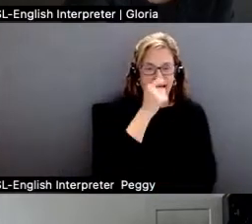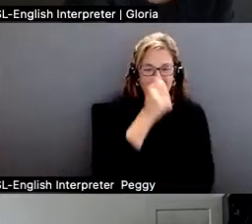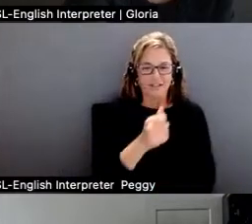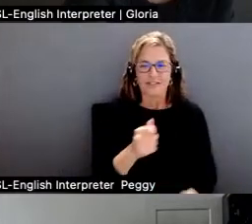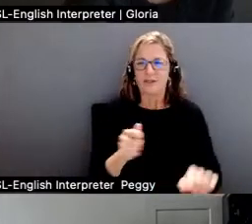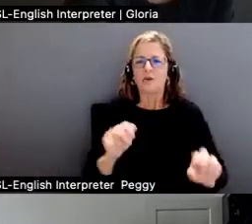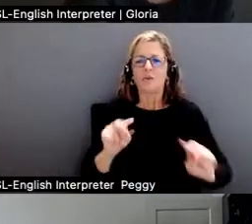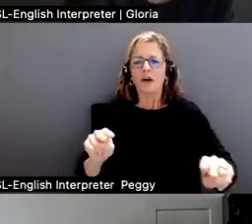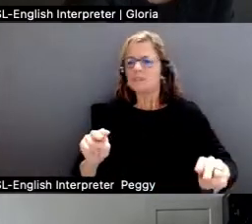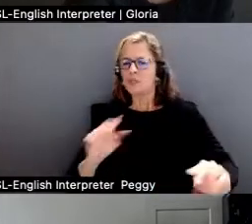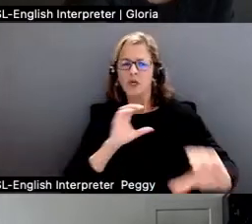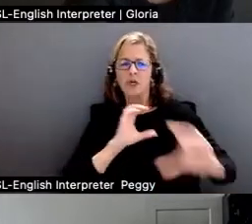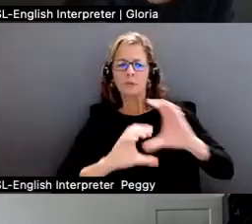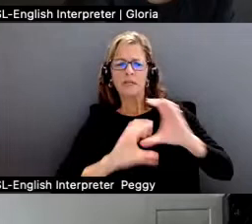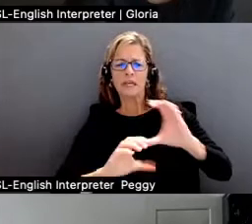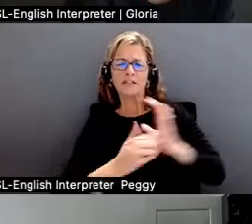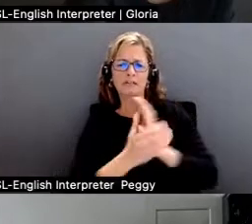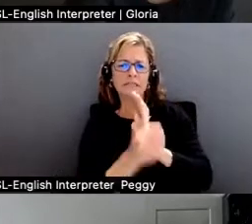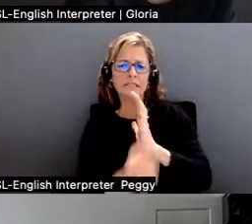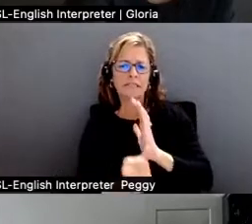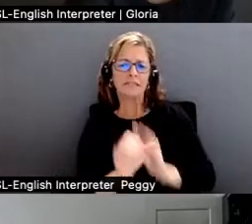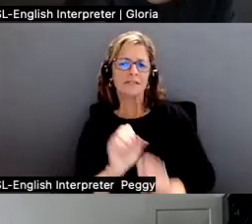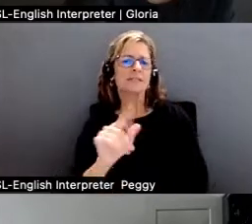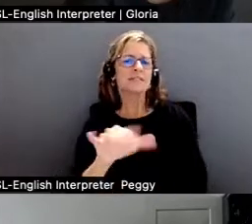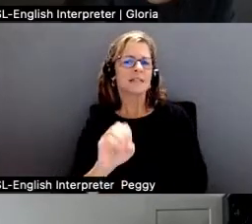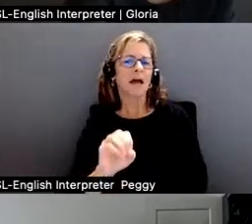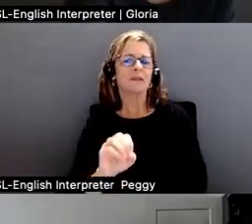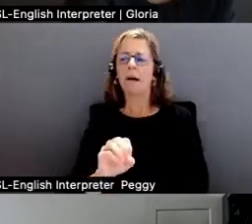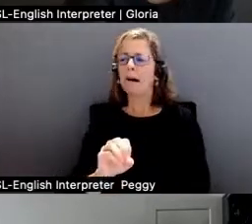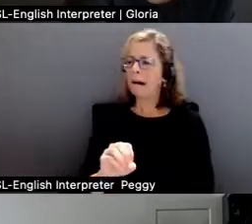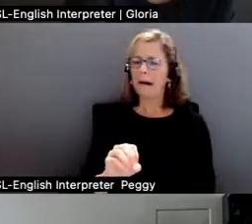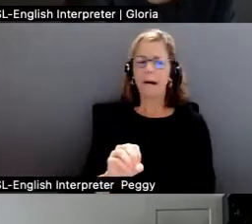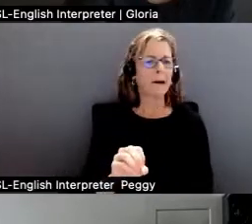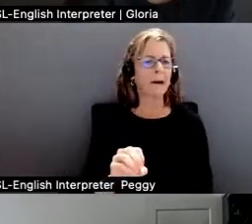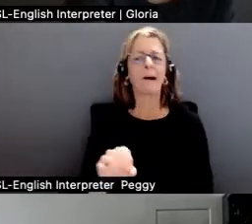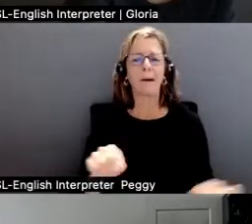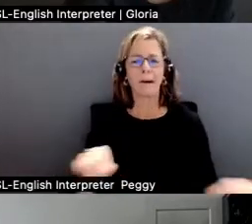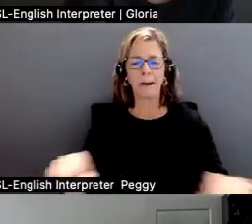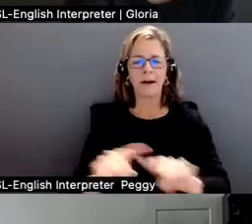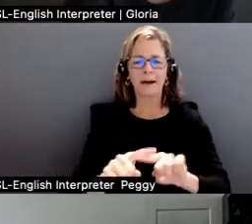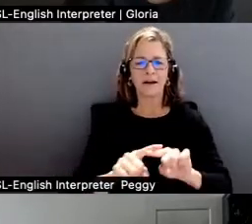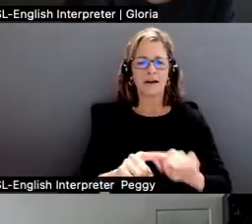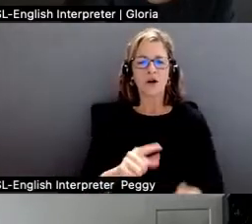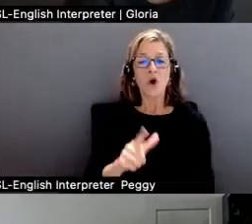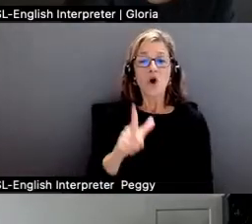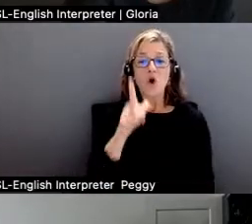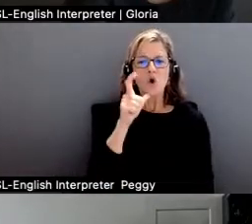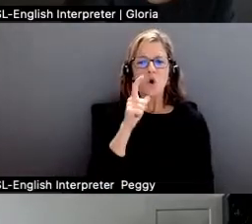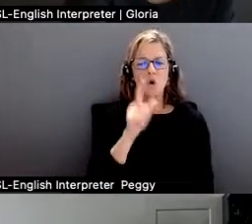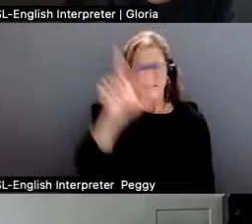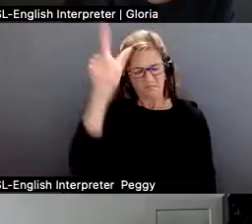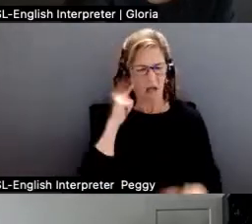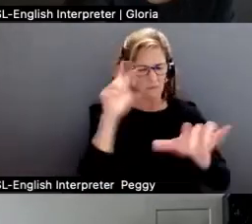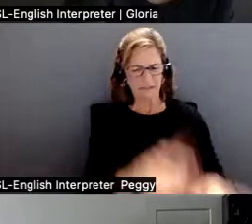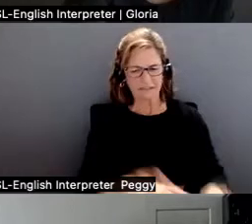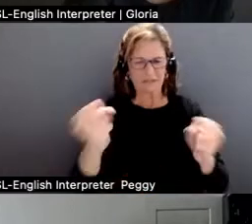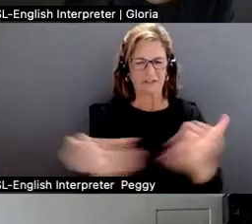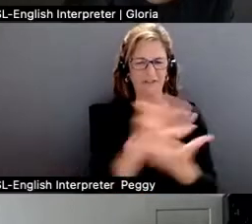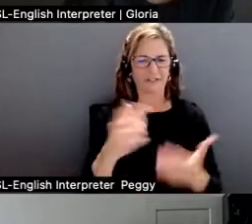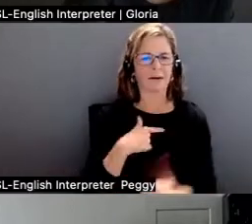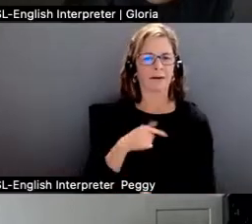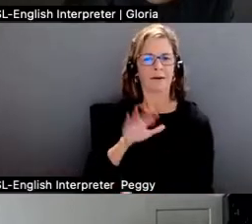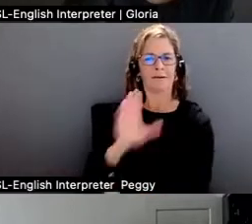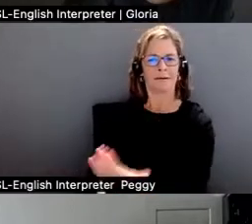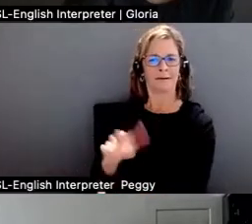communication styles come out. You find out who feels like they need to do everything themselves rather